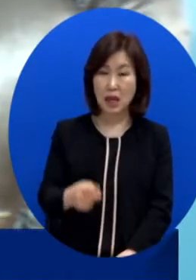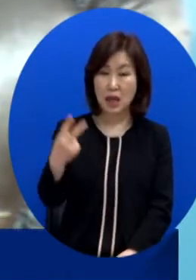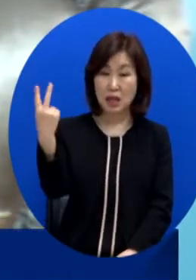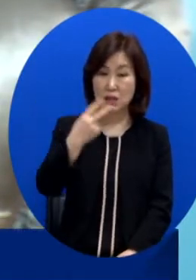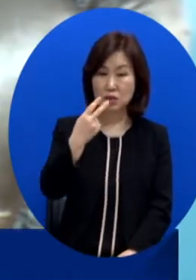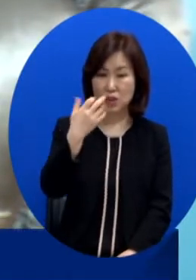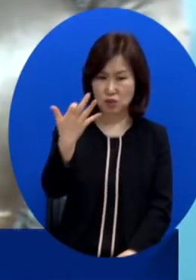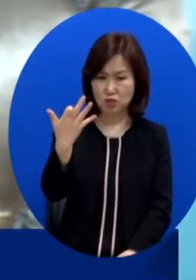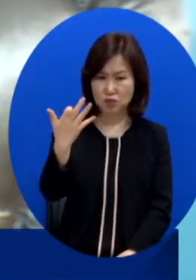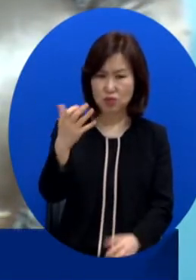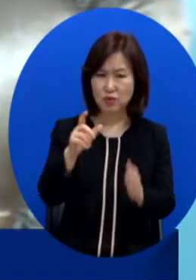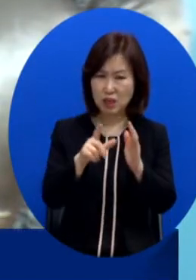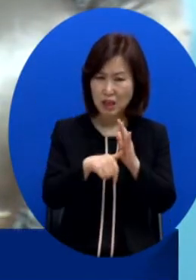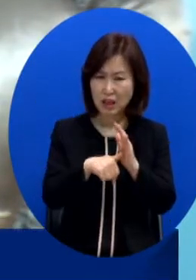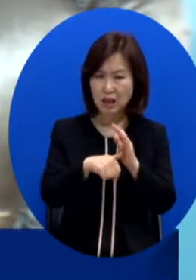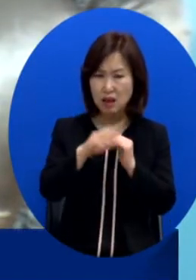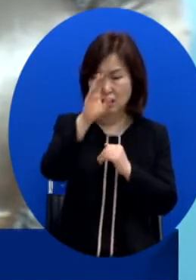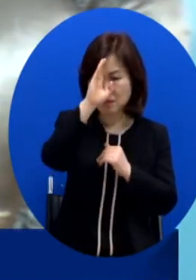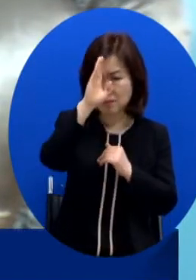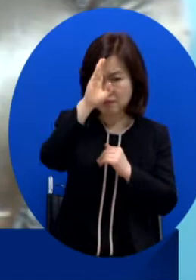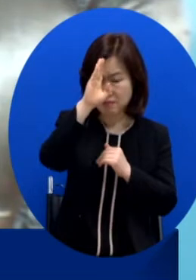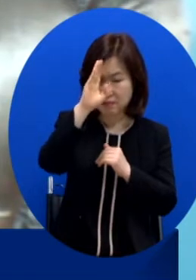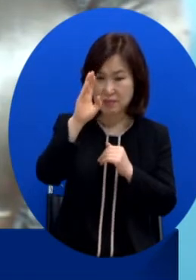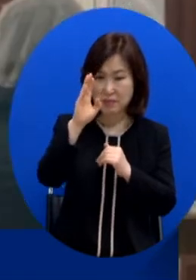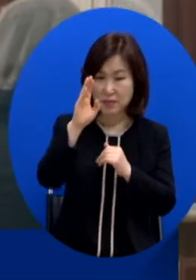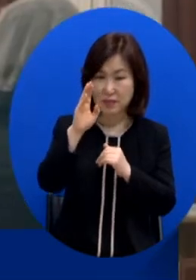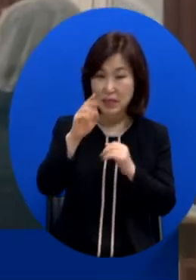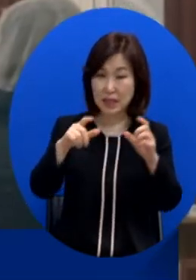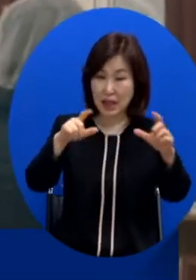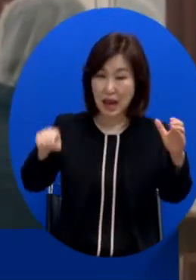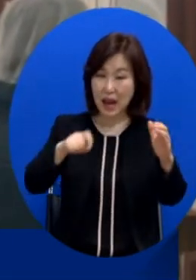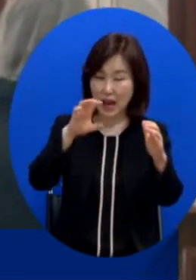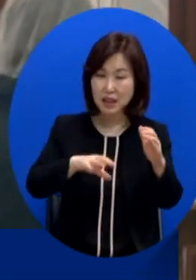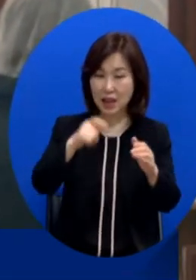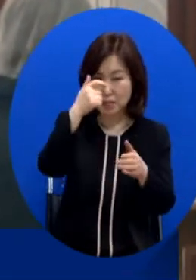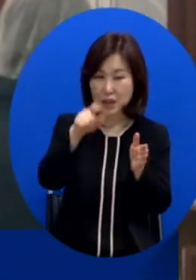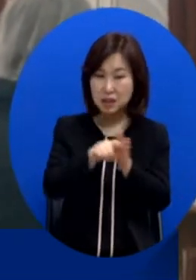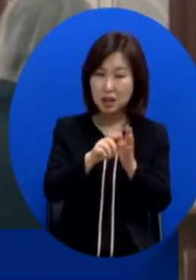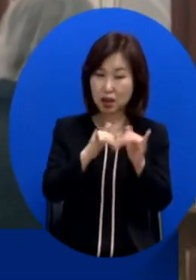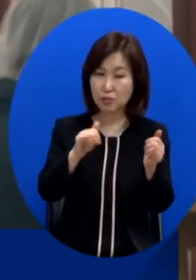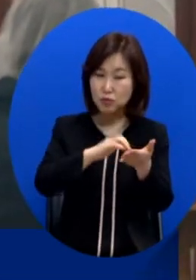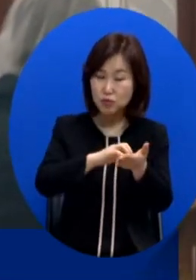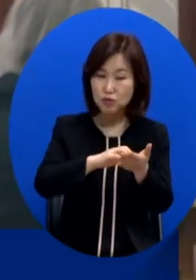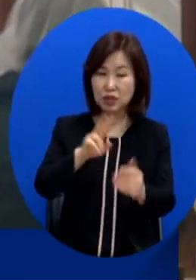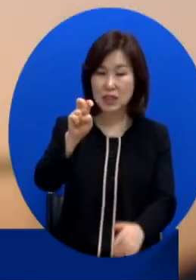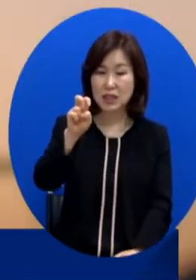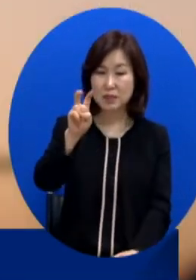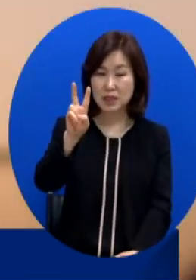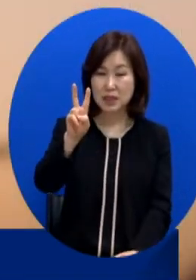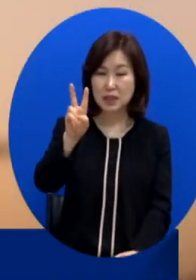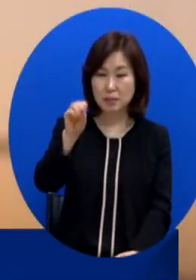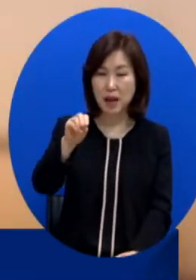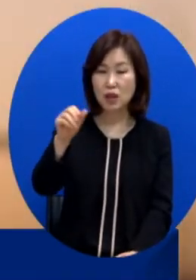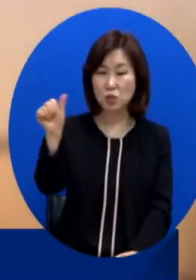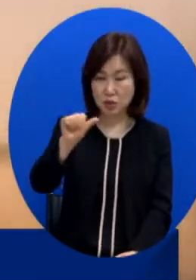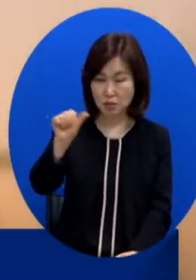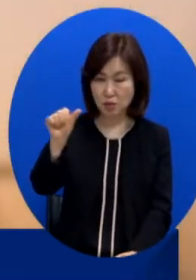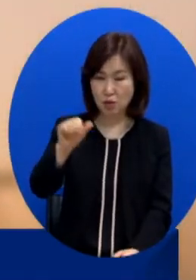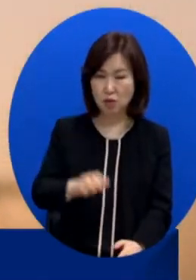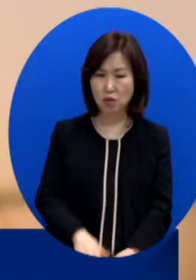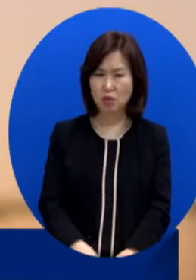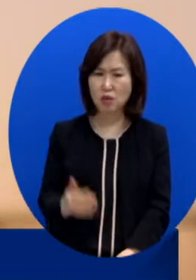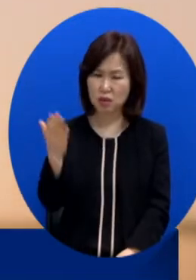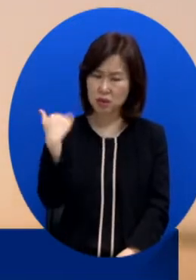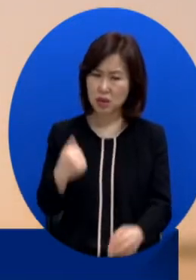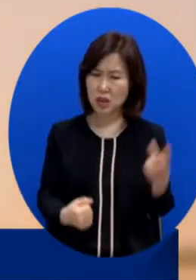2019 it was said that there were only about 225,000 Iraqi Christians in Iraq. And